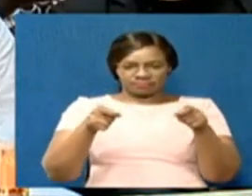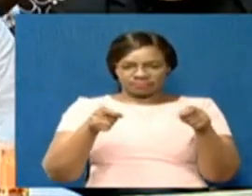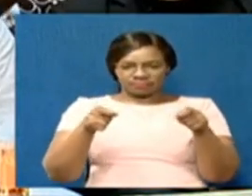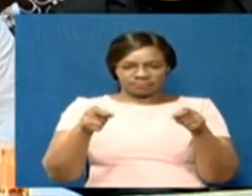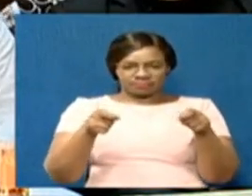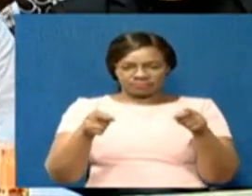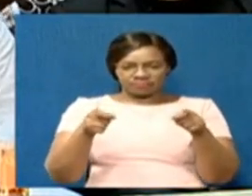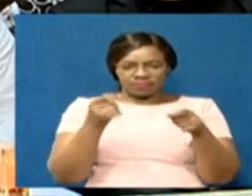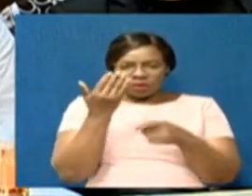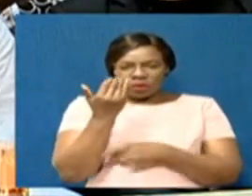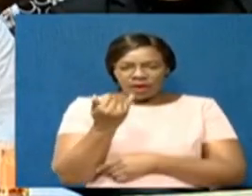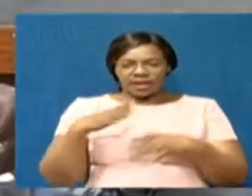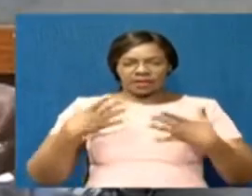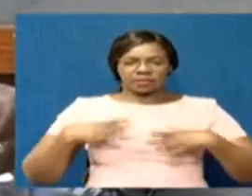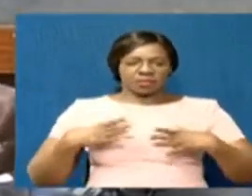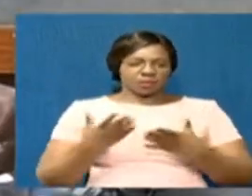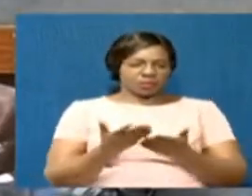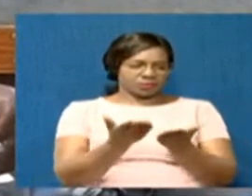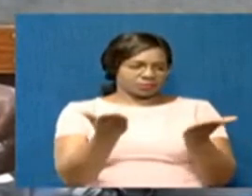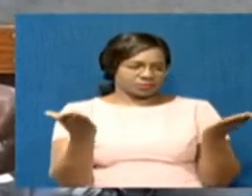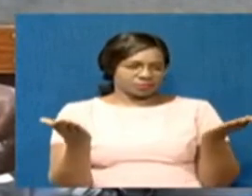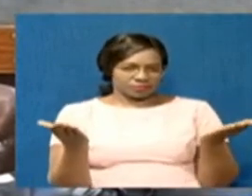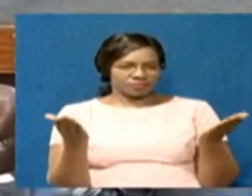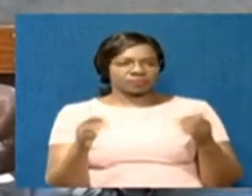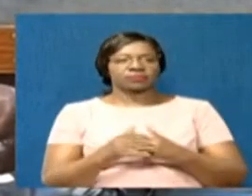of our people.